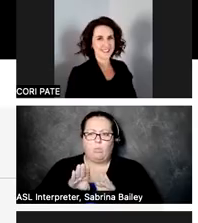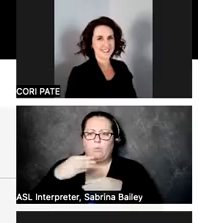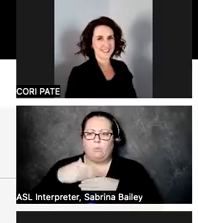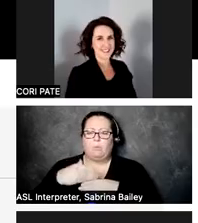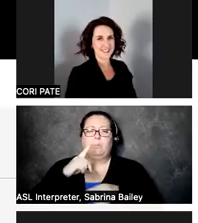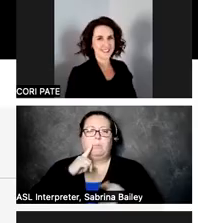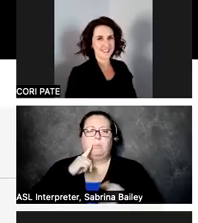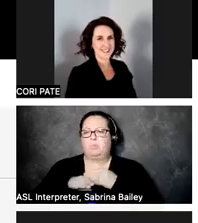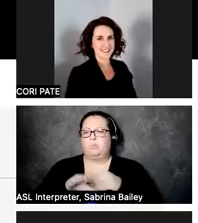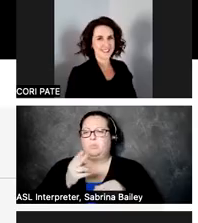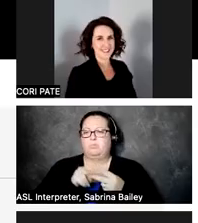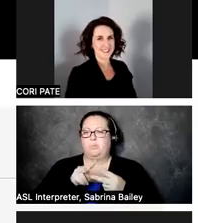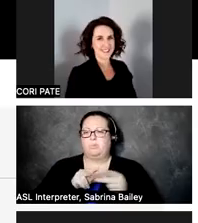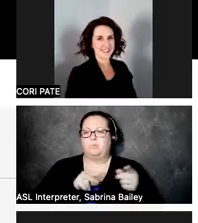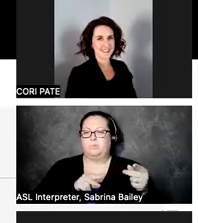that.